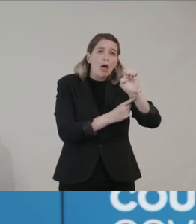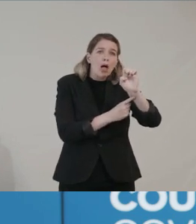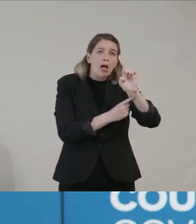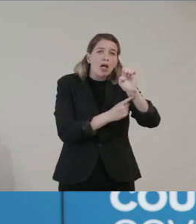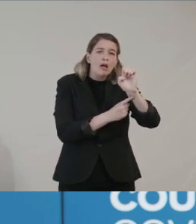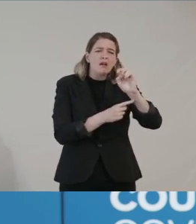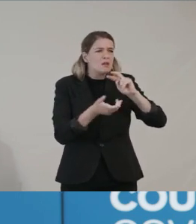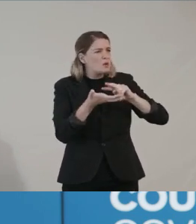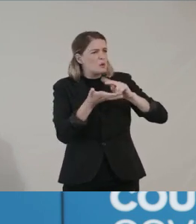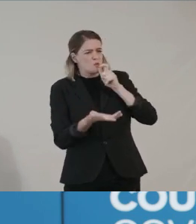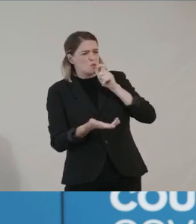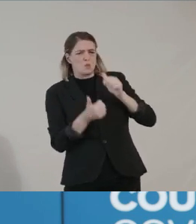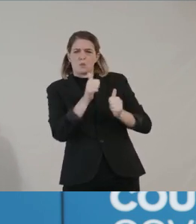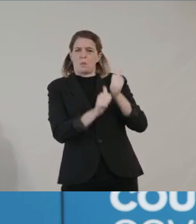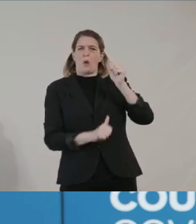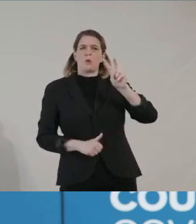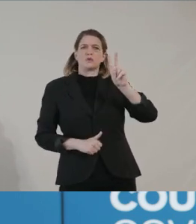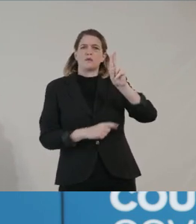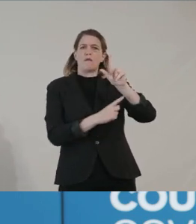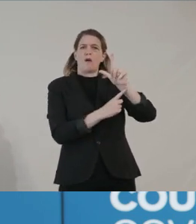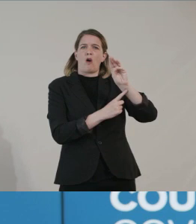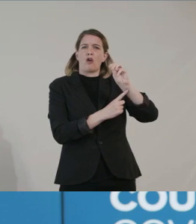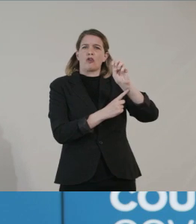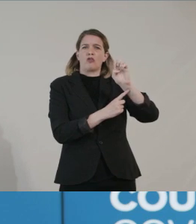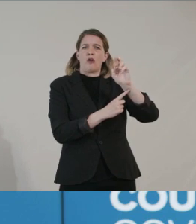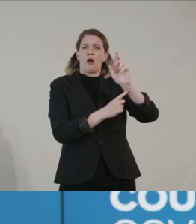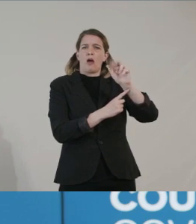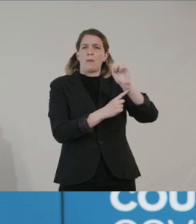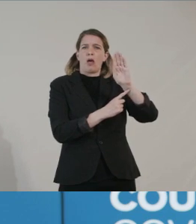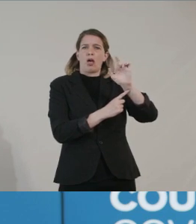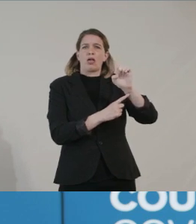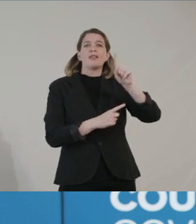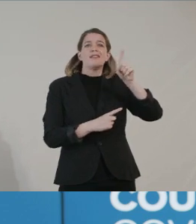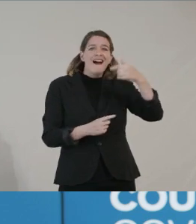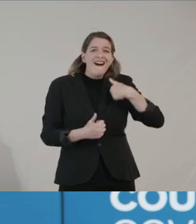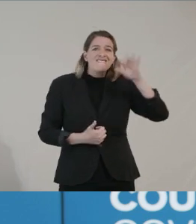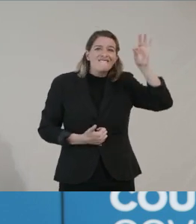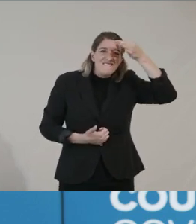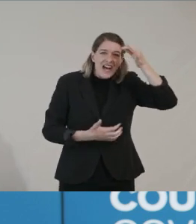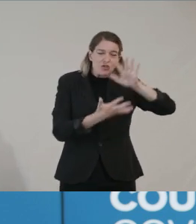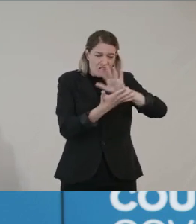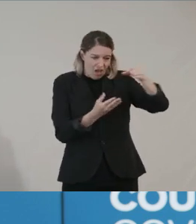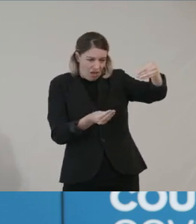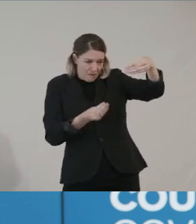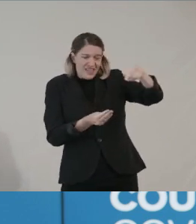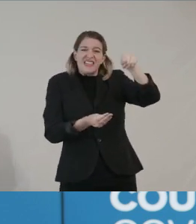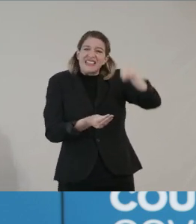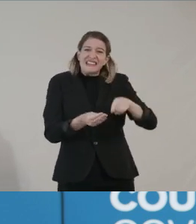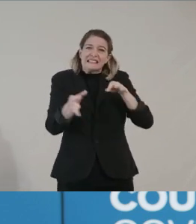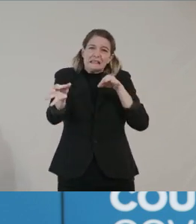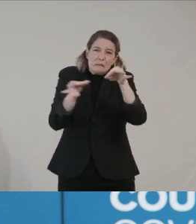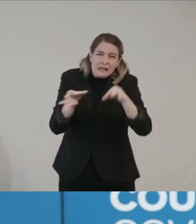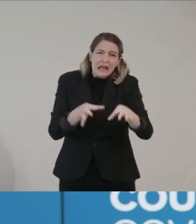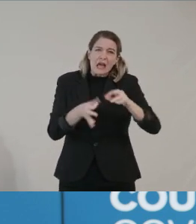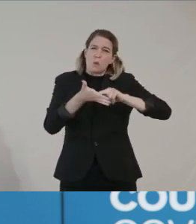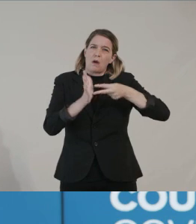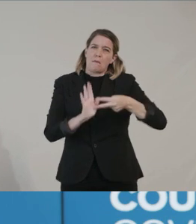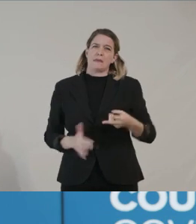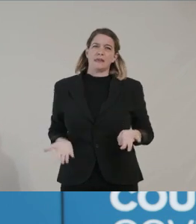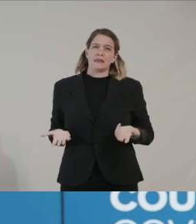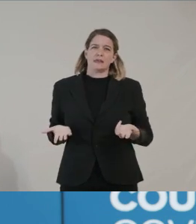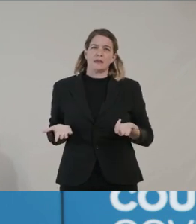love the most in our lives. I've talked a little bit about my 96 96-year-old grandmother who's an